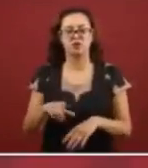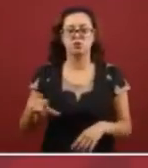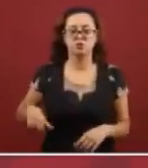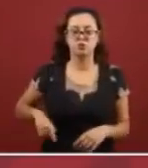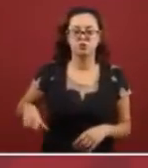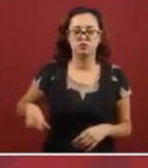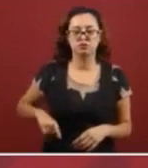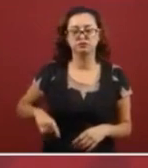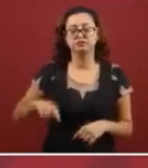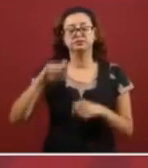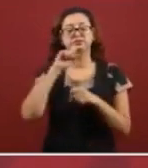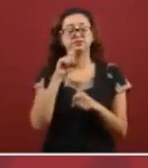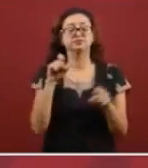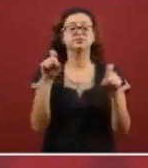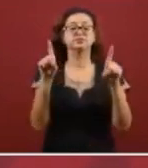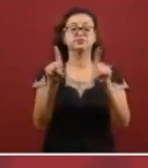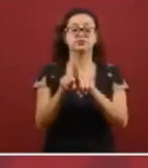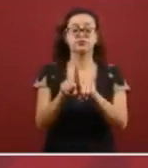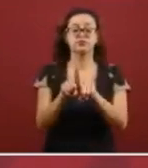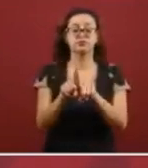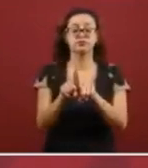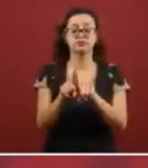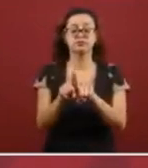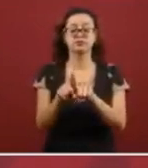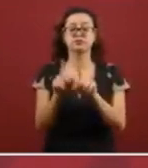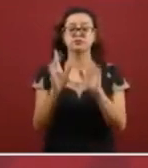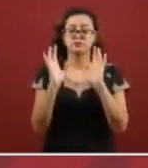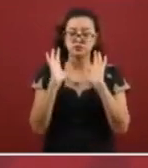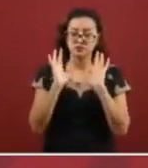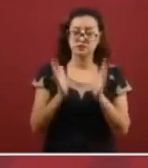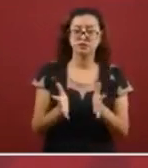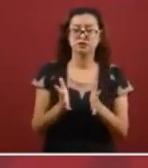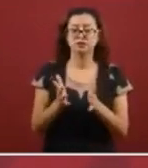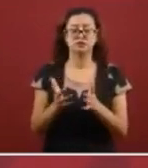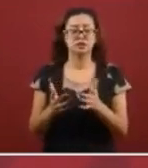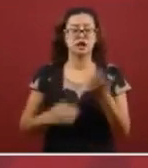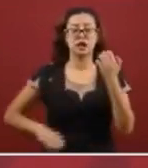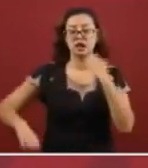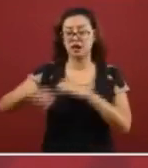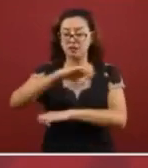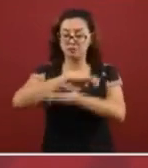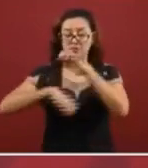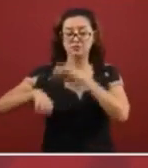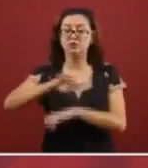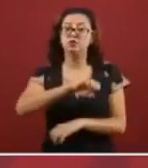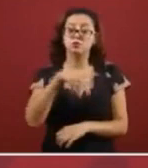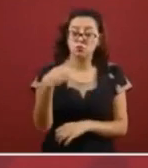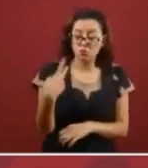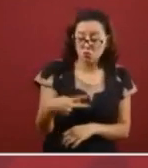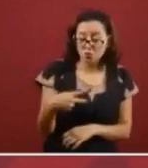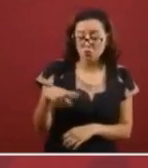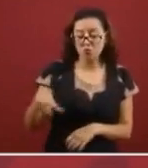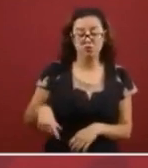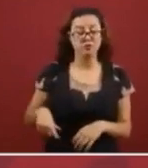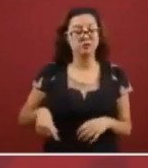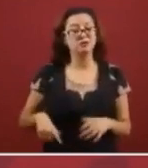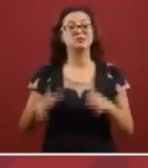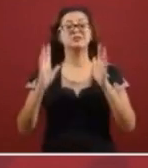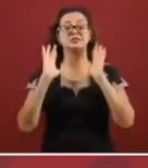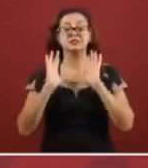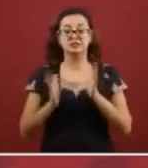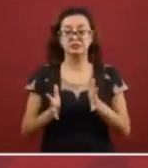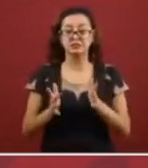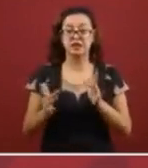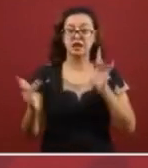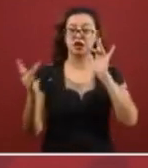se creó I want to tell you that we also created empresa pública the public company. In order to comunicar